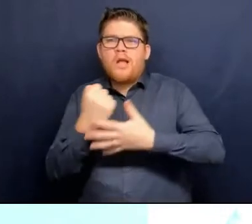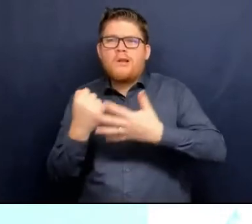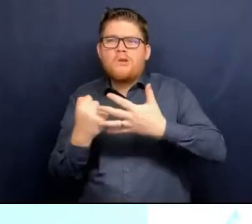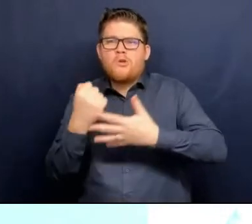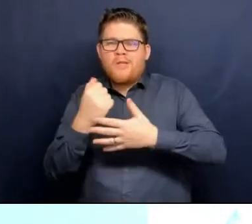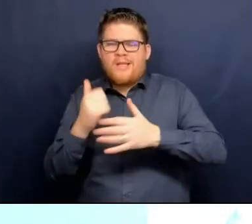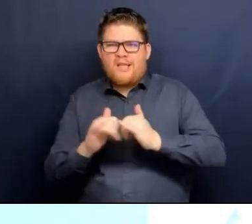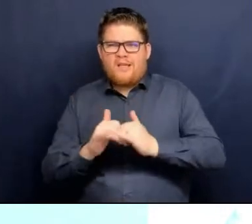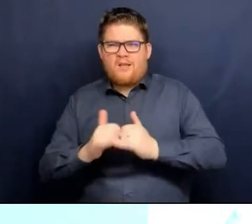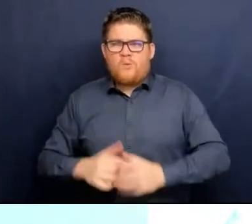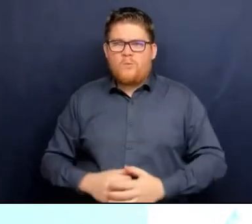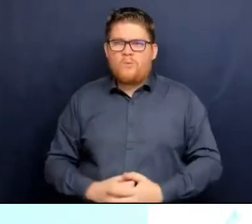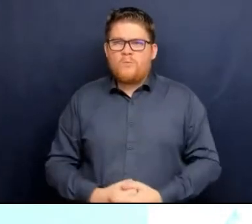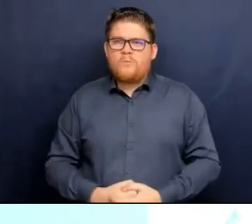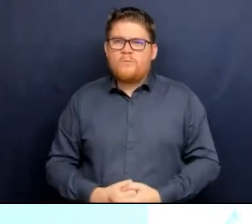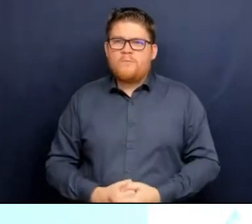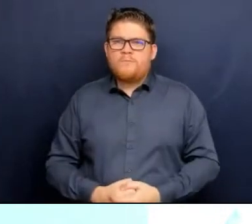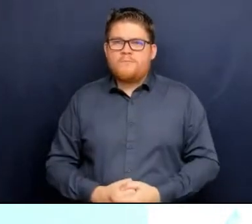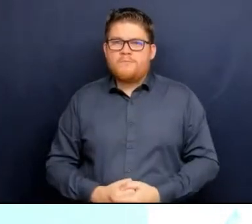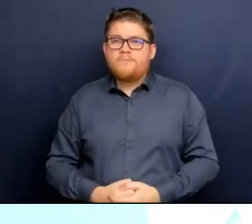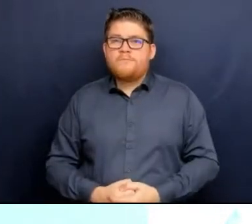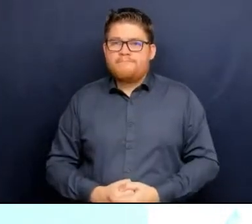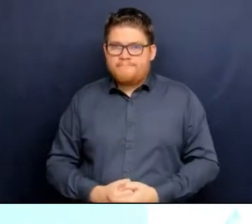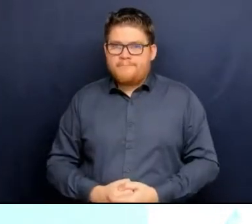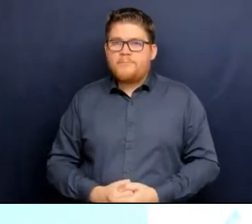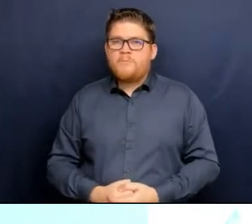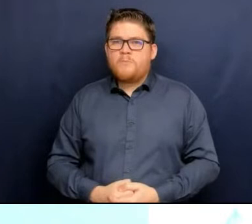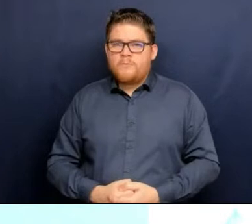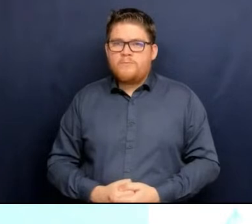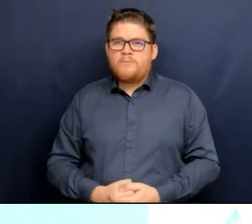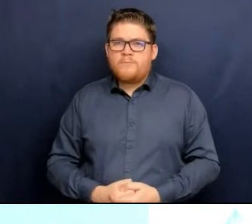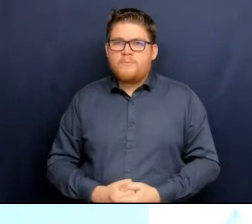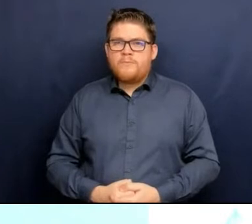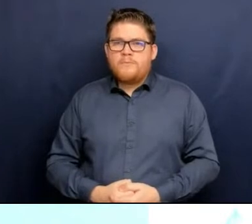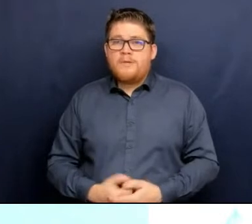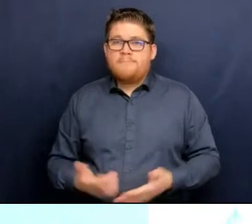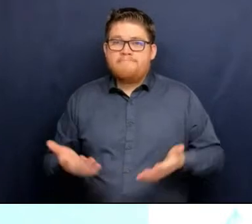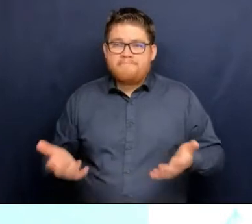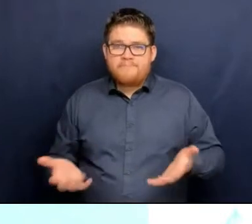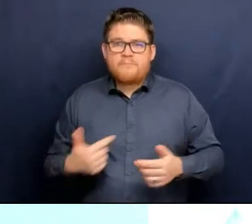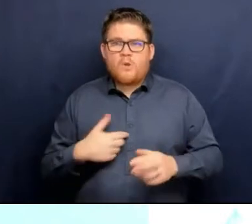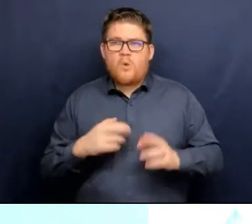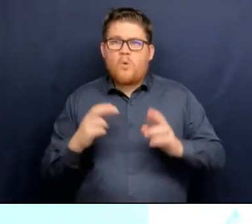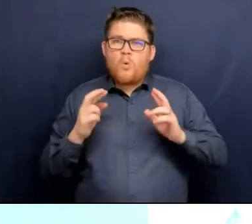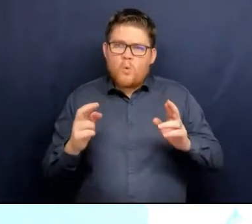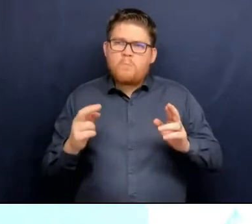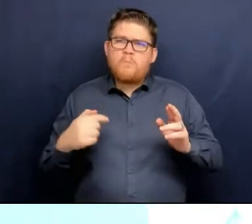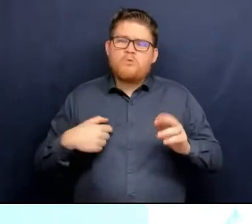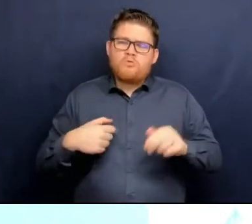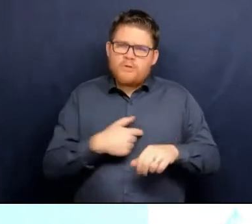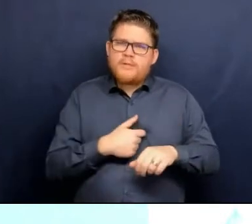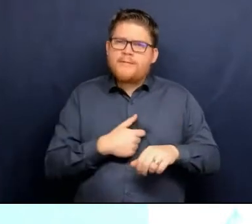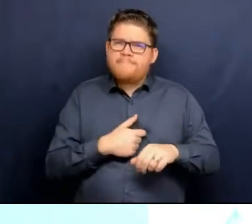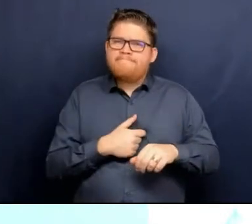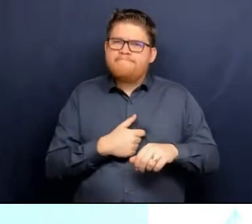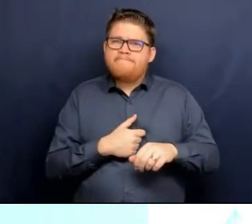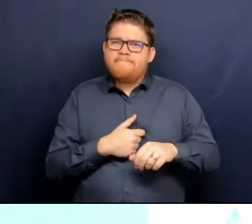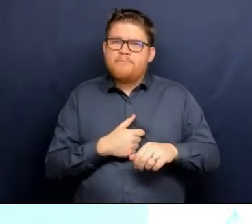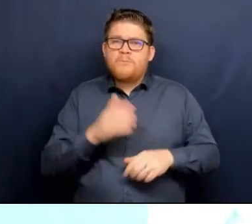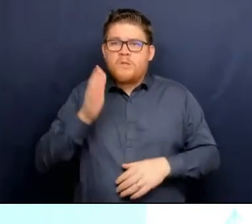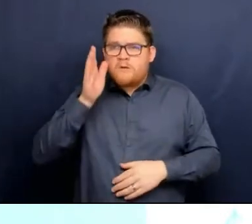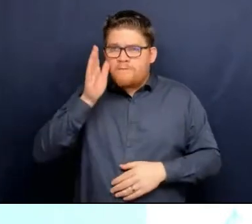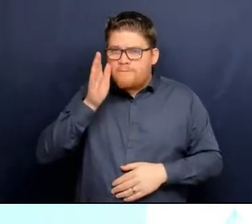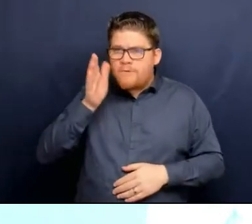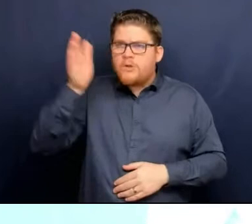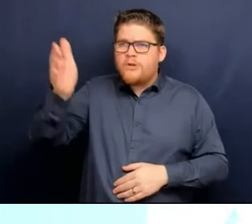path than I am today. And I think that I speak for all of the leaders present and peoples across British Columbia that we don't